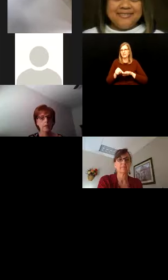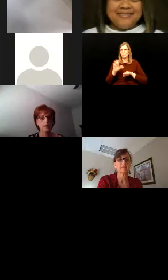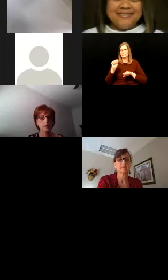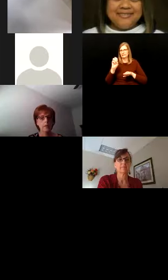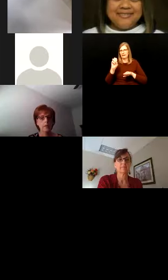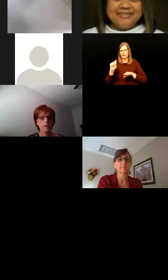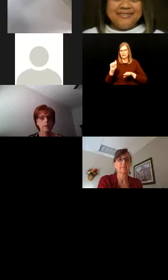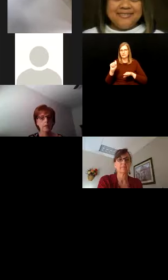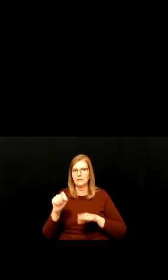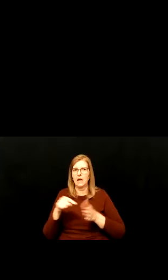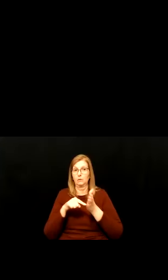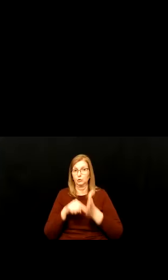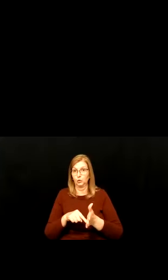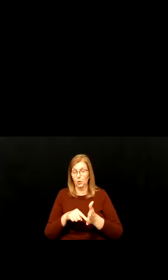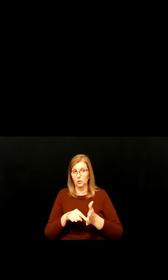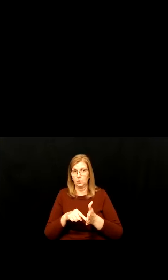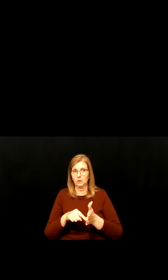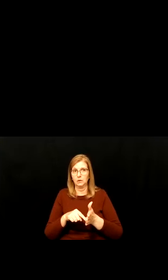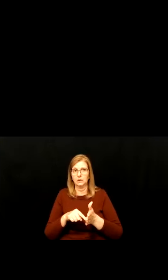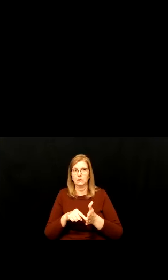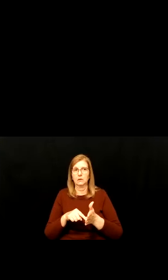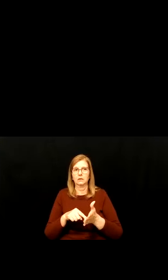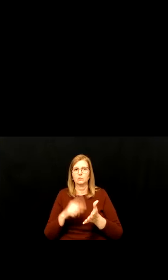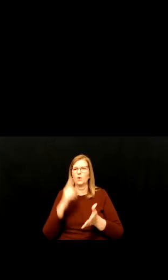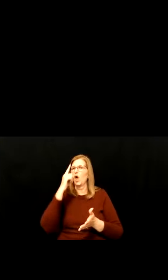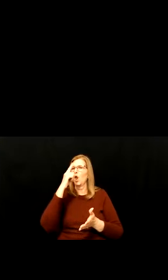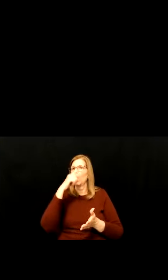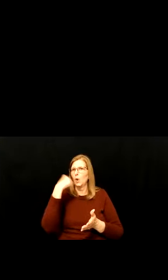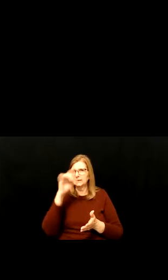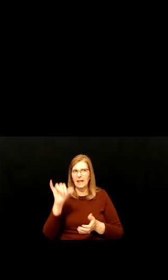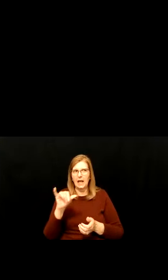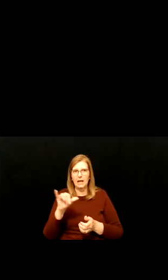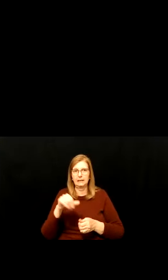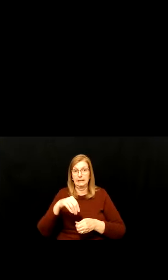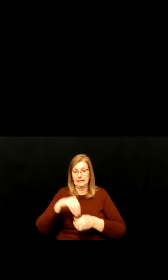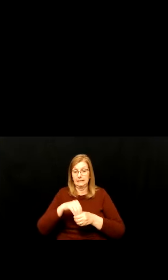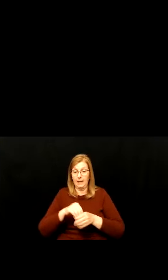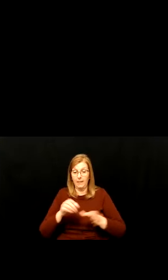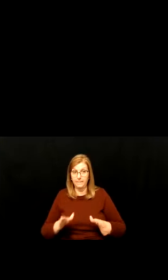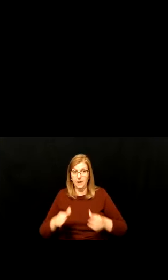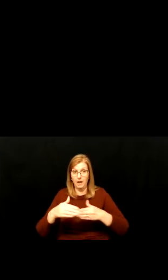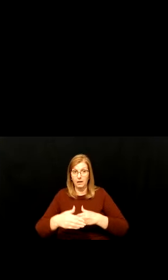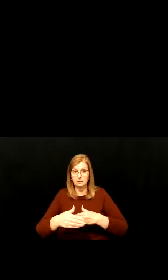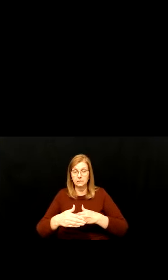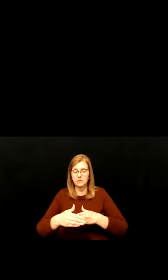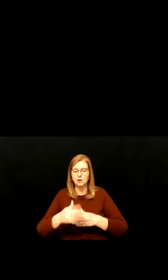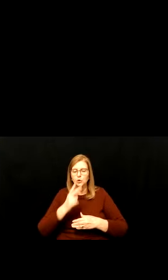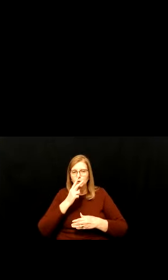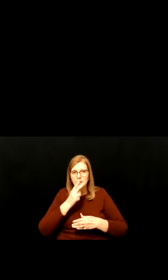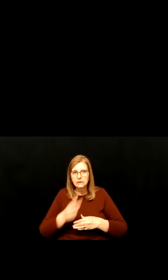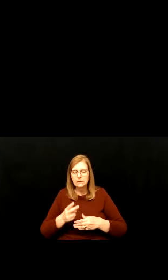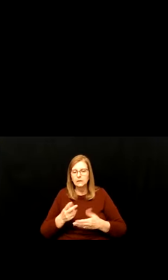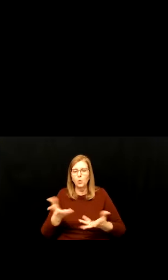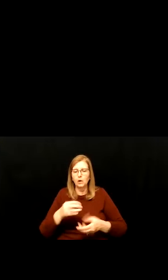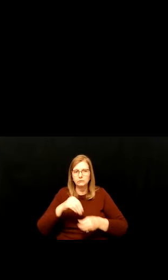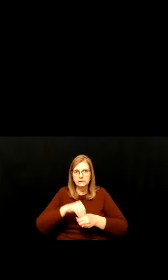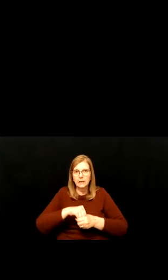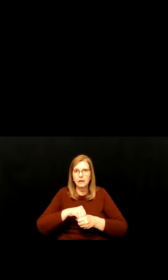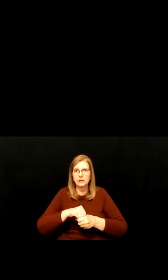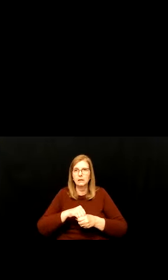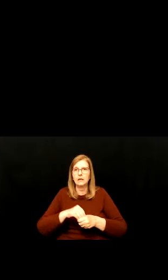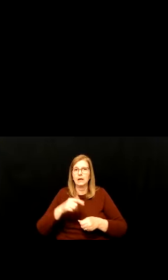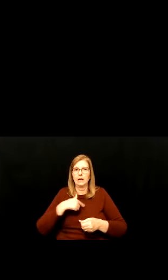I'm going to show you, that's what it kind of looks like. The inside of the box is where you see the contents. I